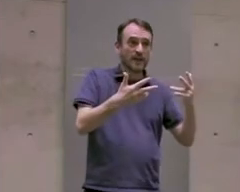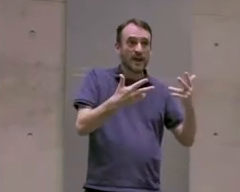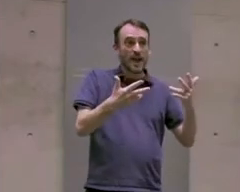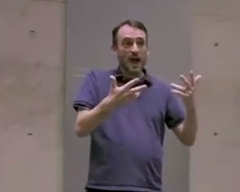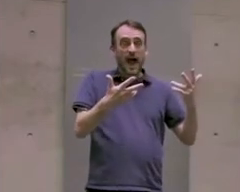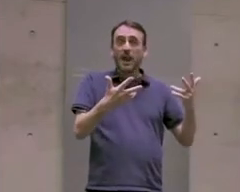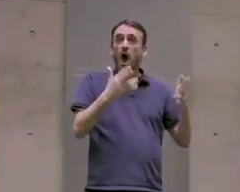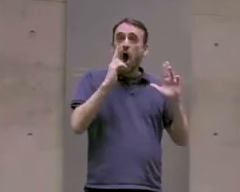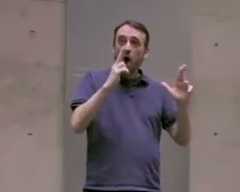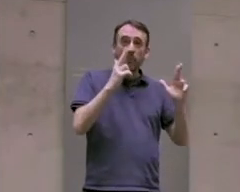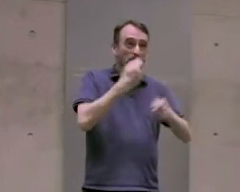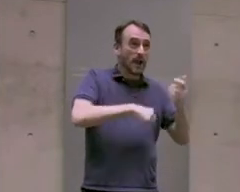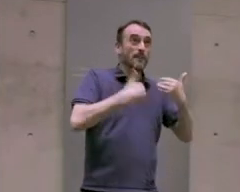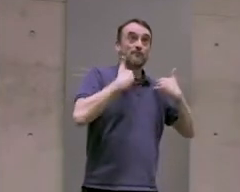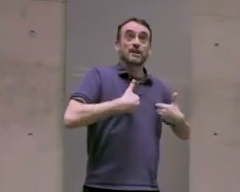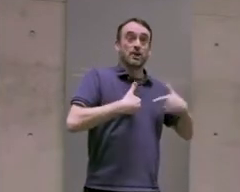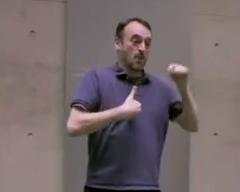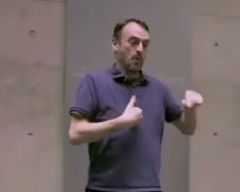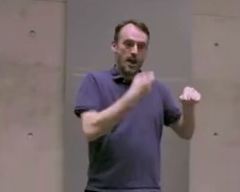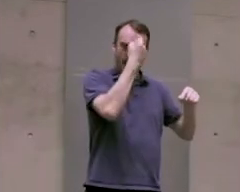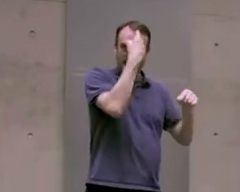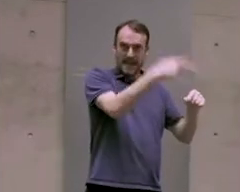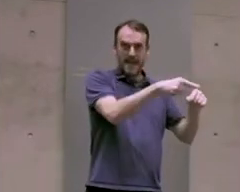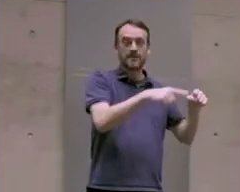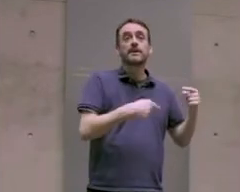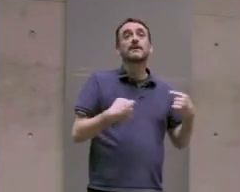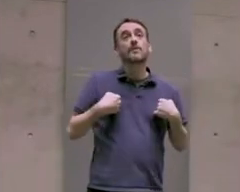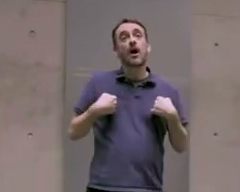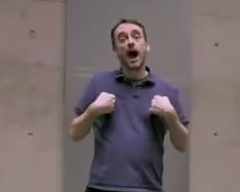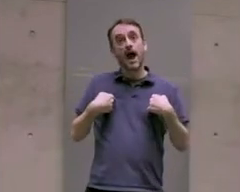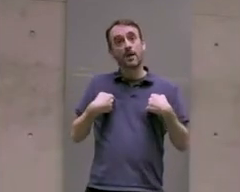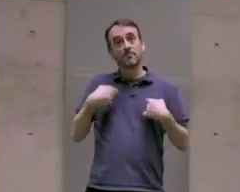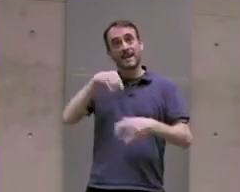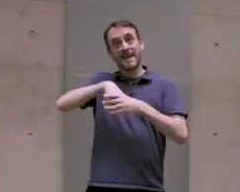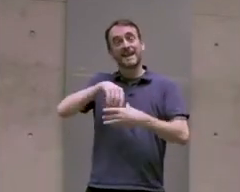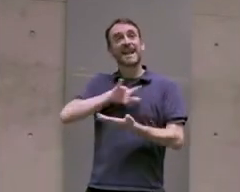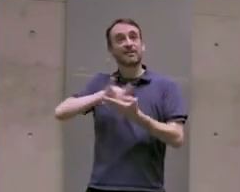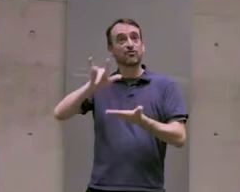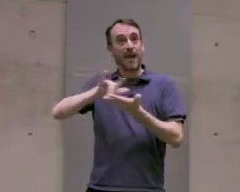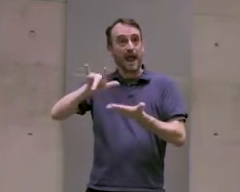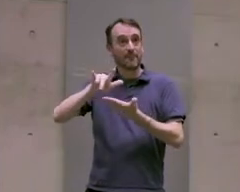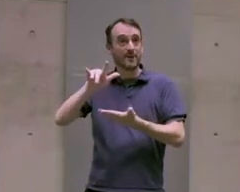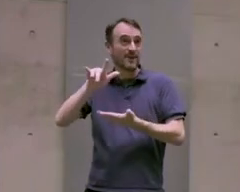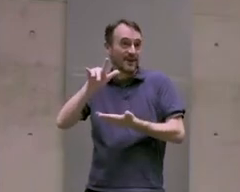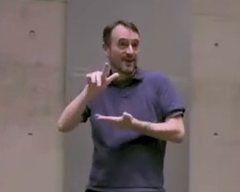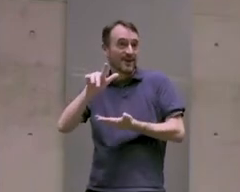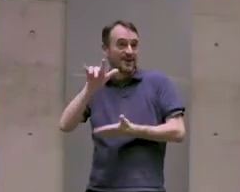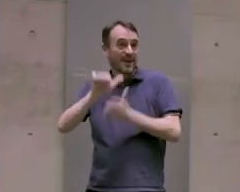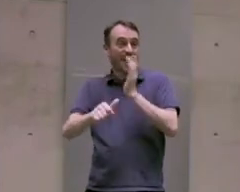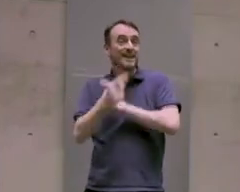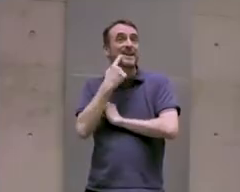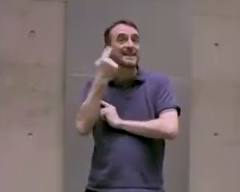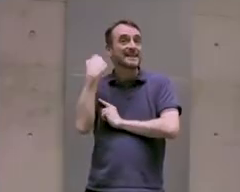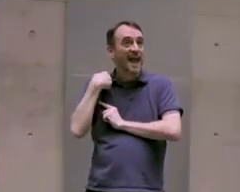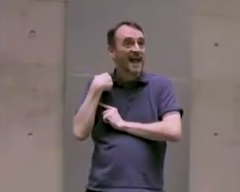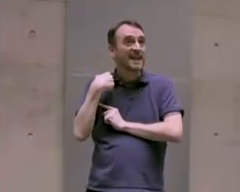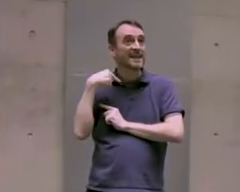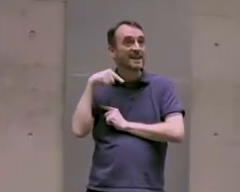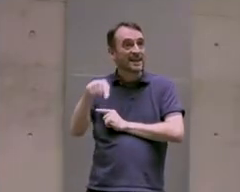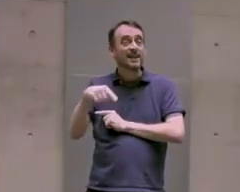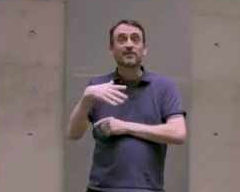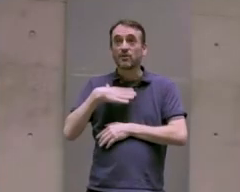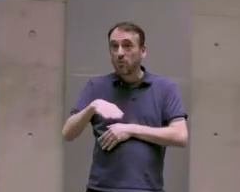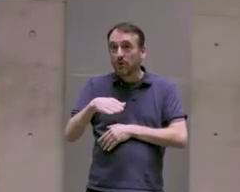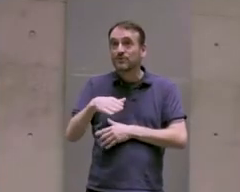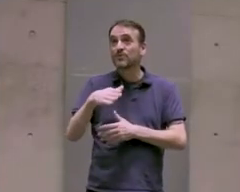might come back to bite you. I'm on Instagram now, as of yesterday. If anyone wants to like and subscribe, you don't